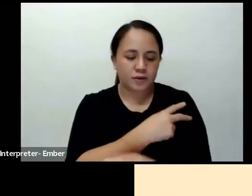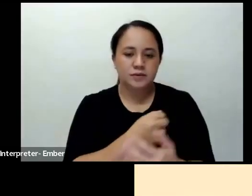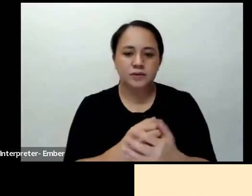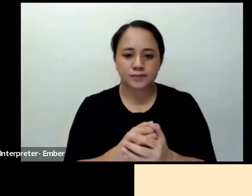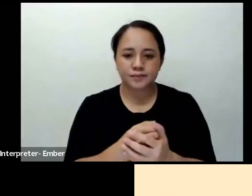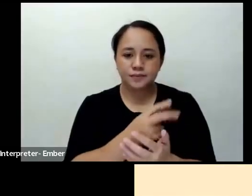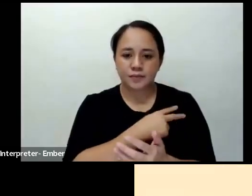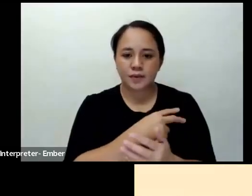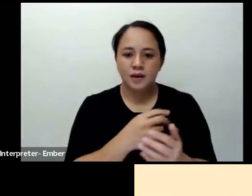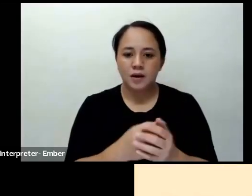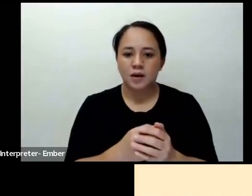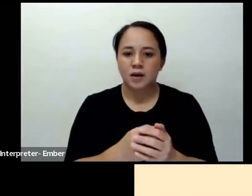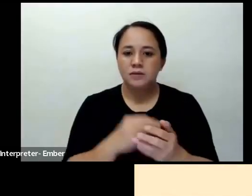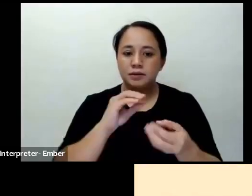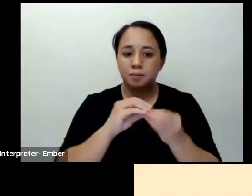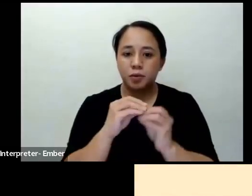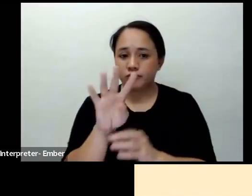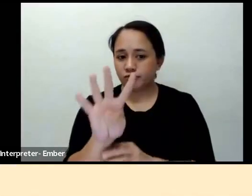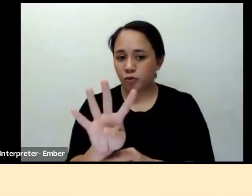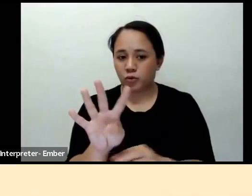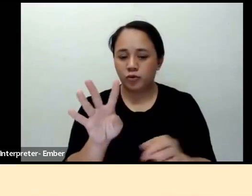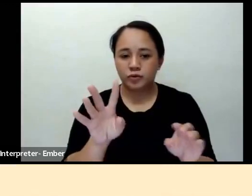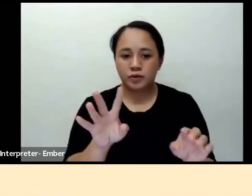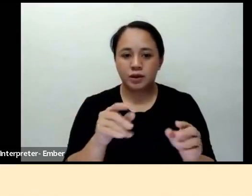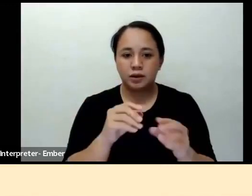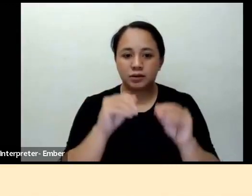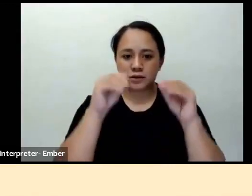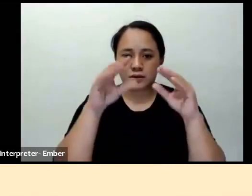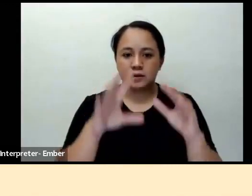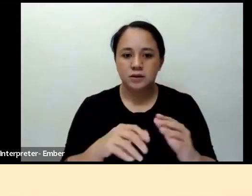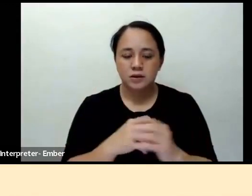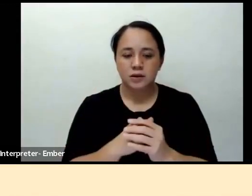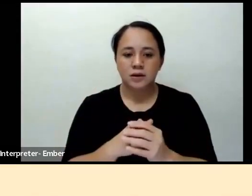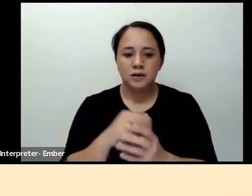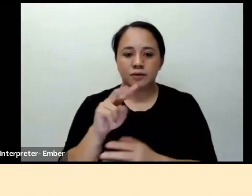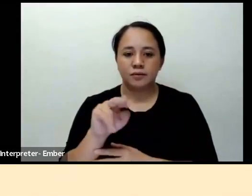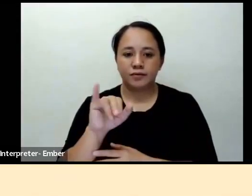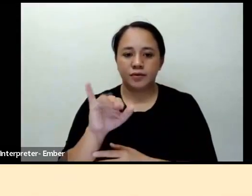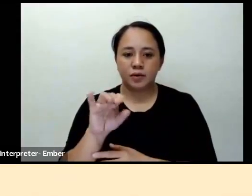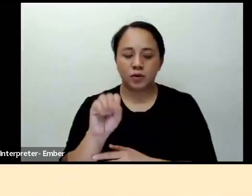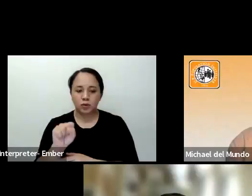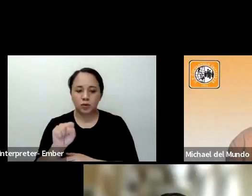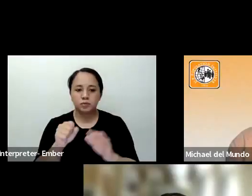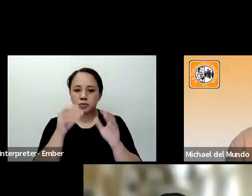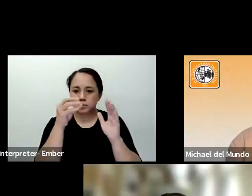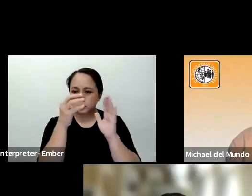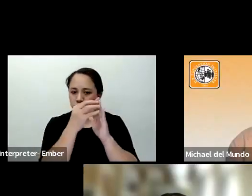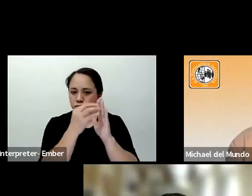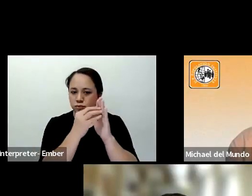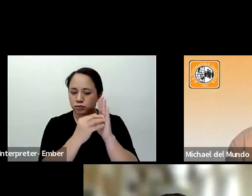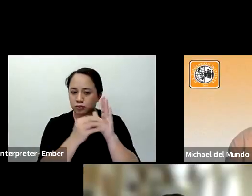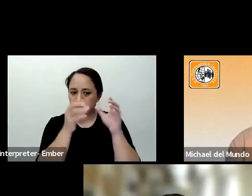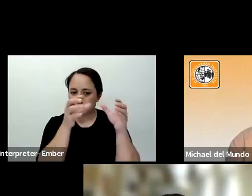the item number 4 in Professor Miko's classification, no, yung